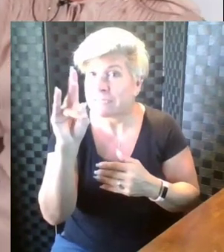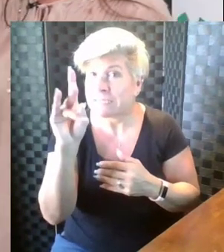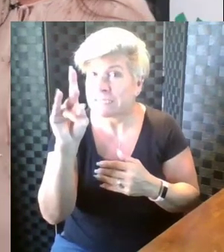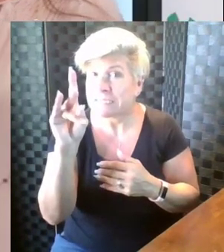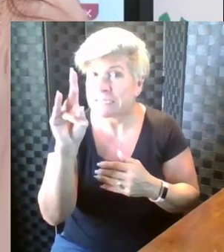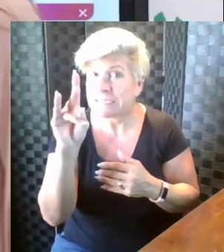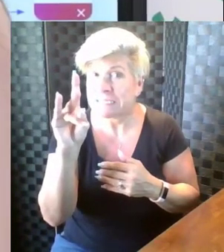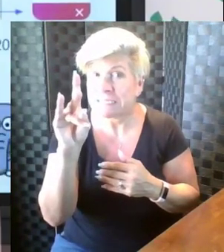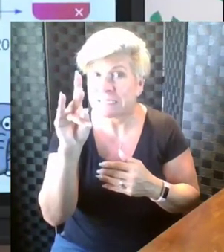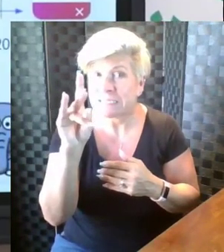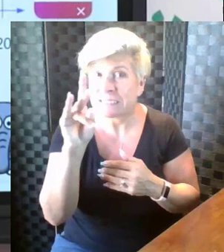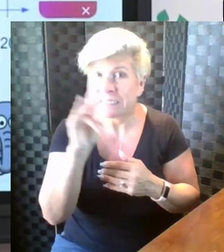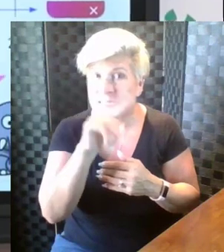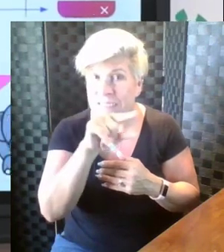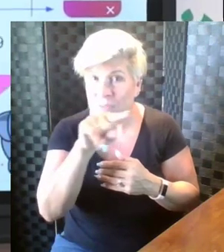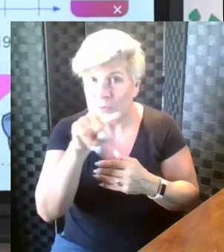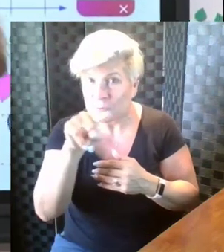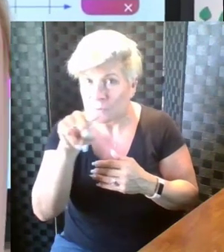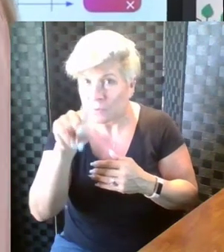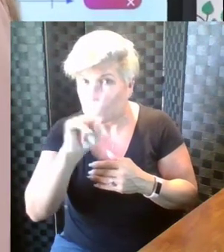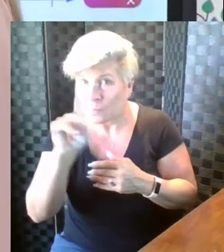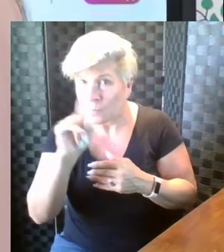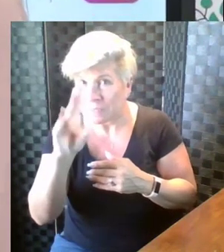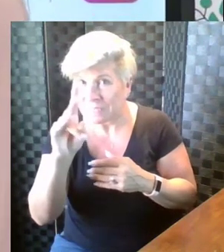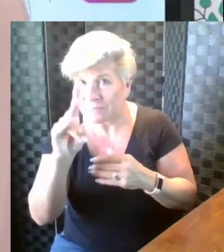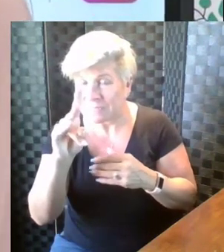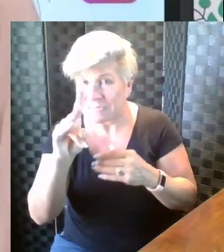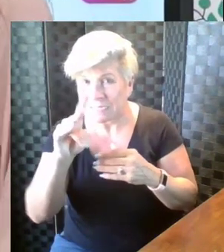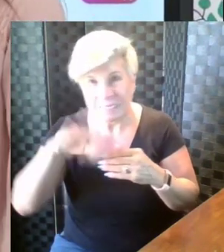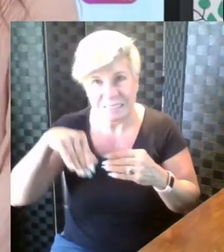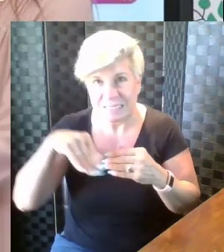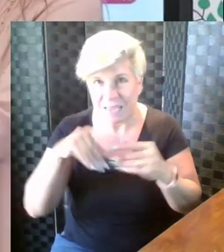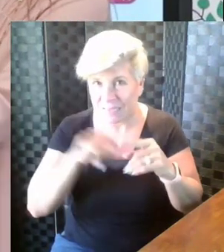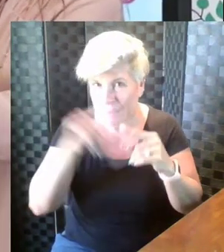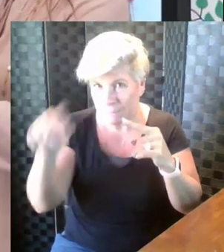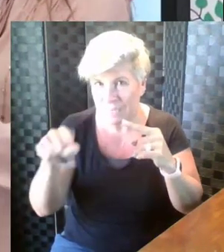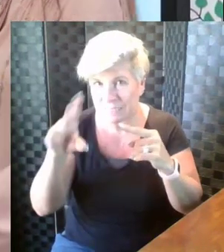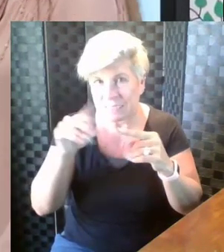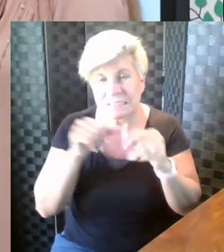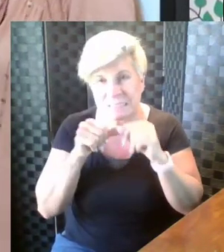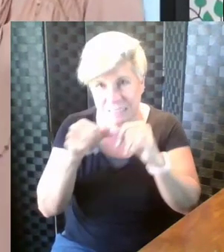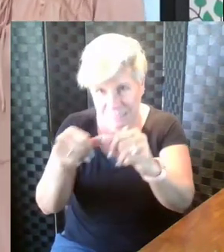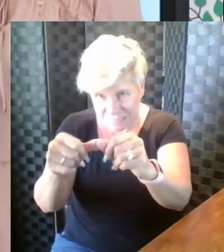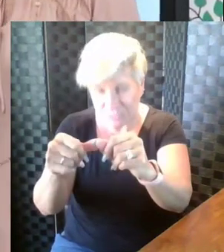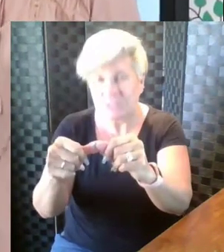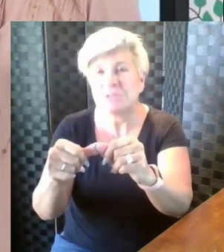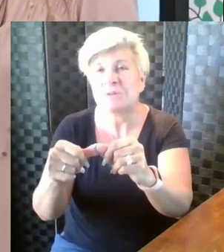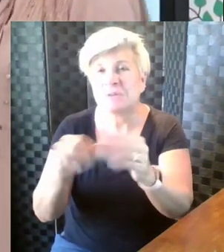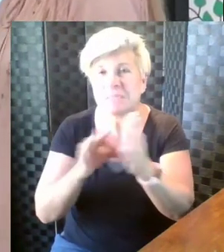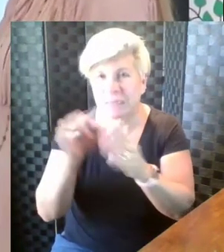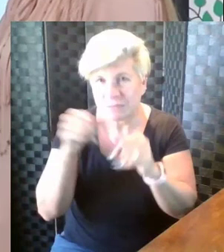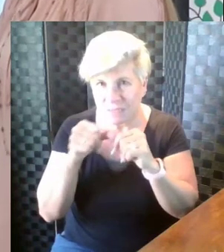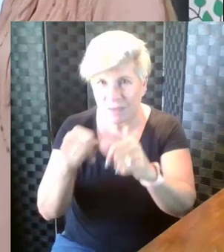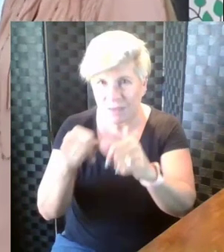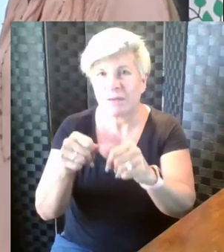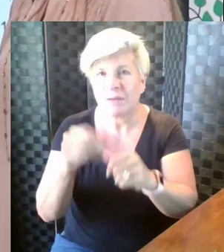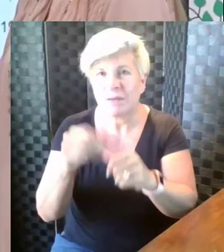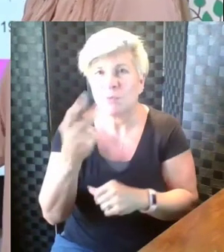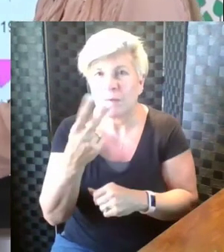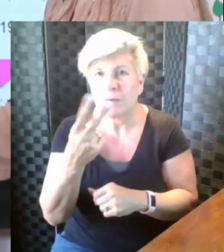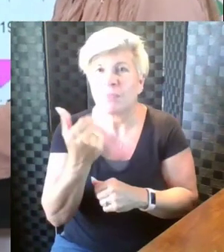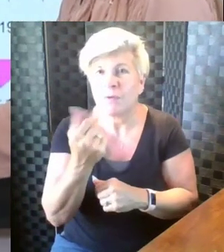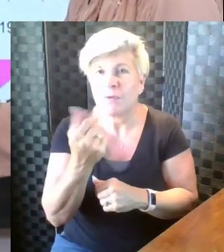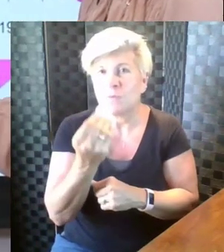17. Had we passed 17 yet? Nope. So let's keep counting on, which should be a clue.